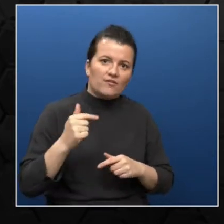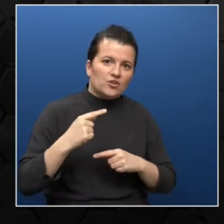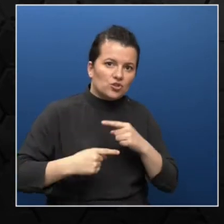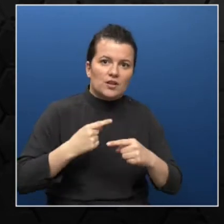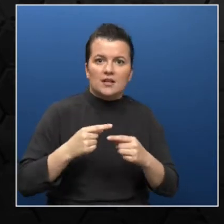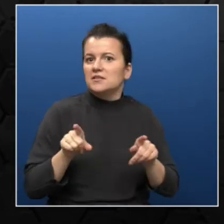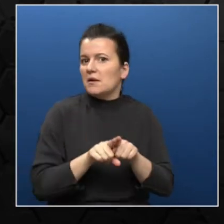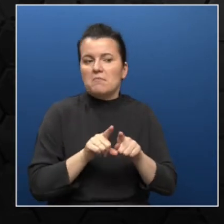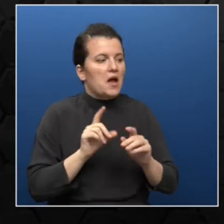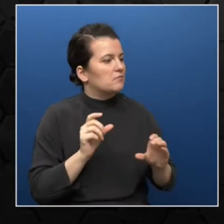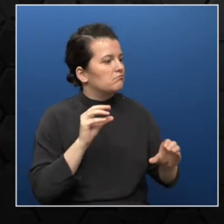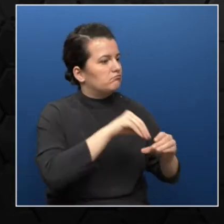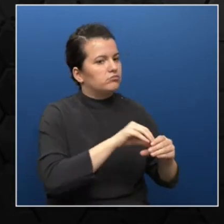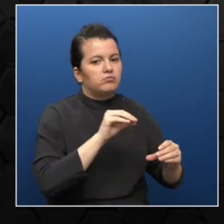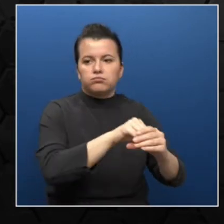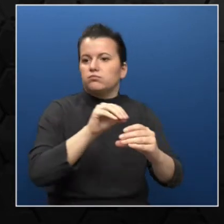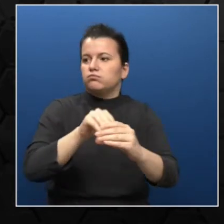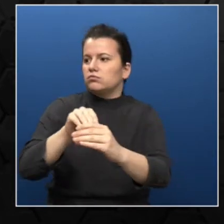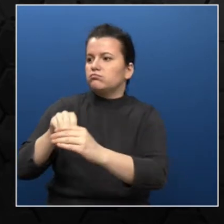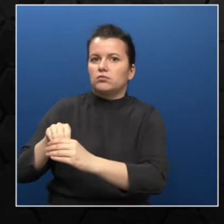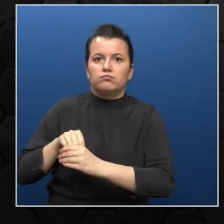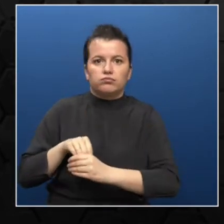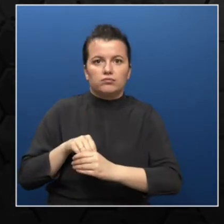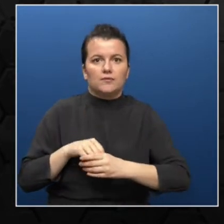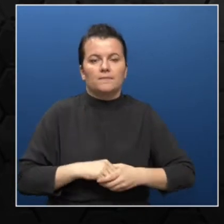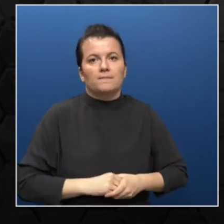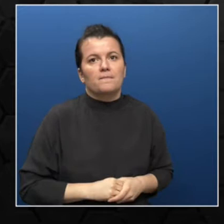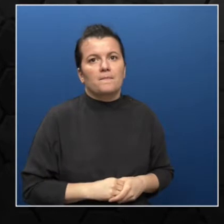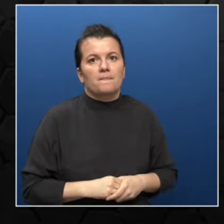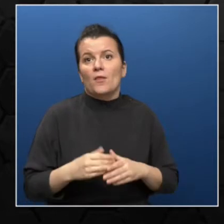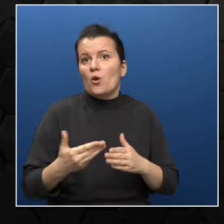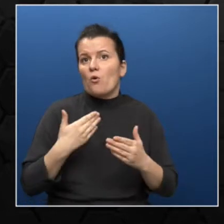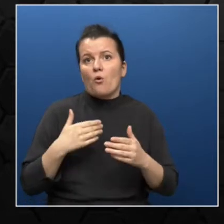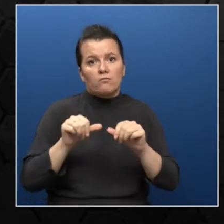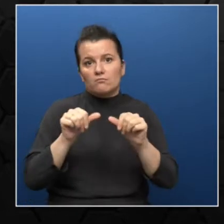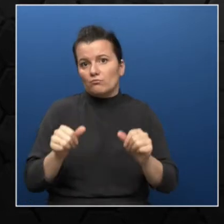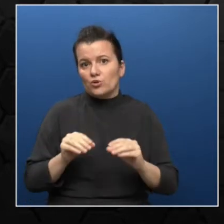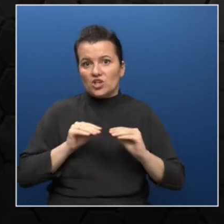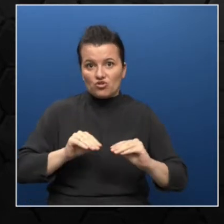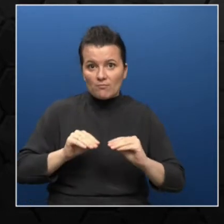type of models, or even pre-trained models for the concern.